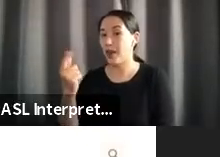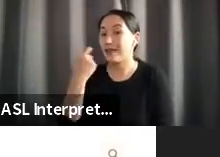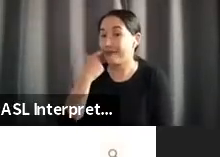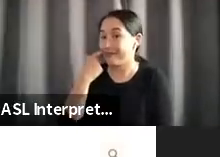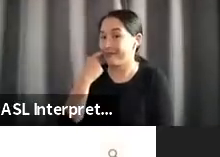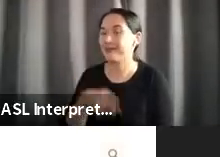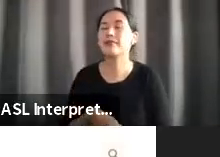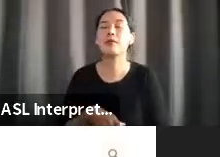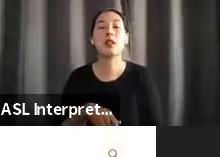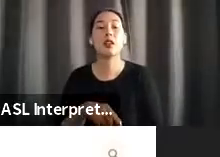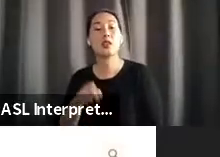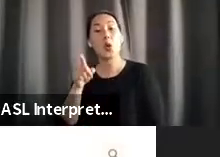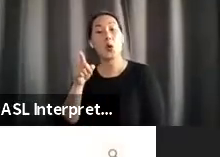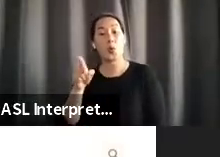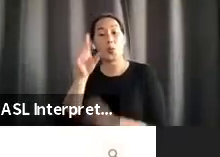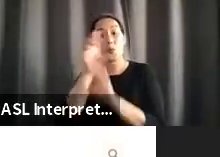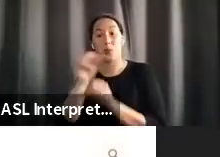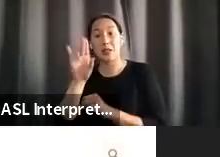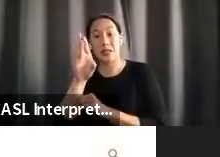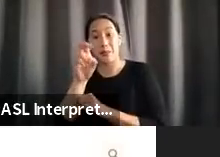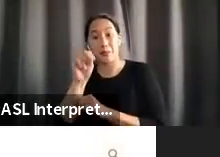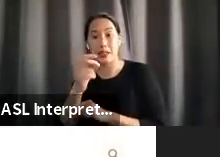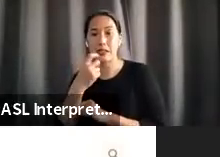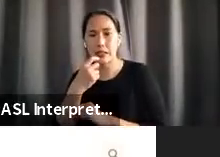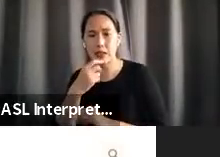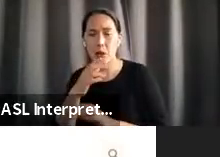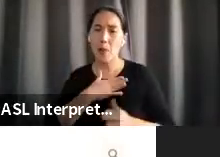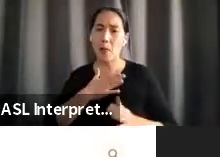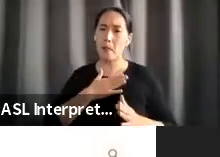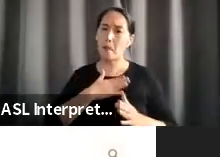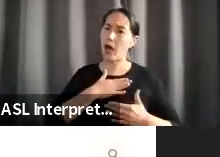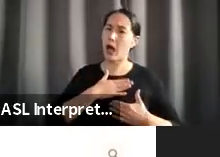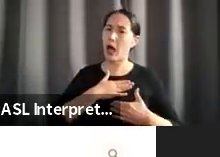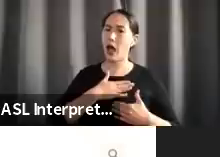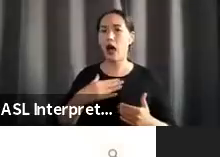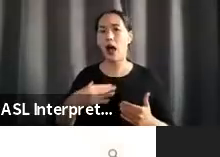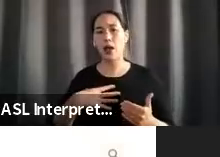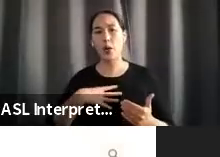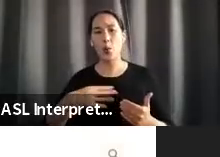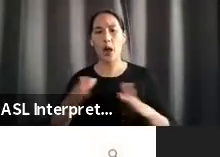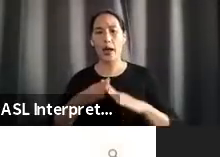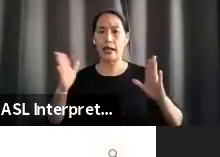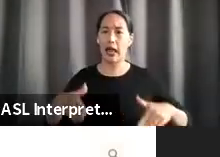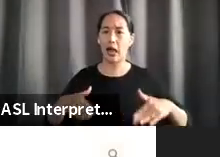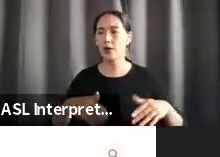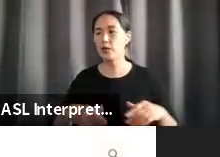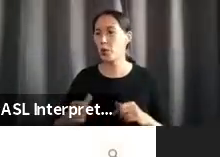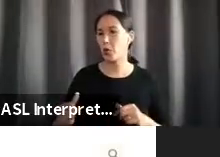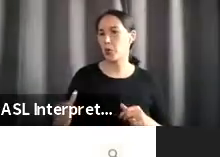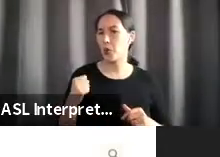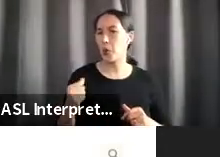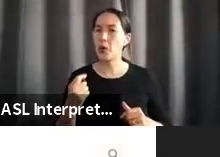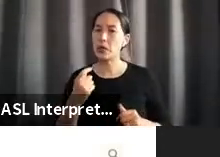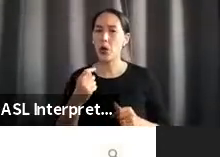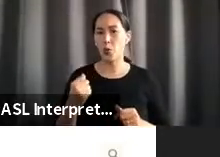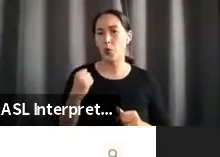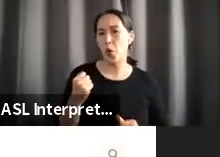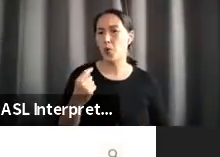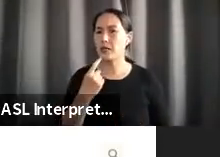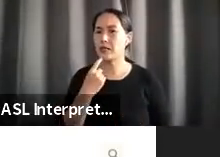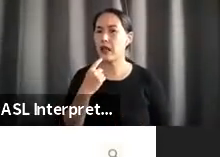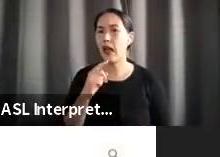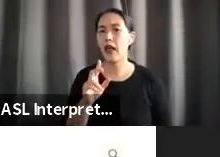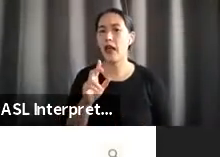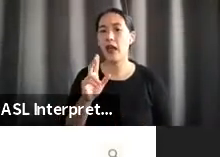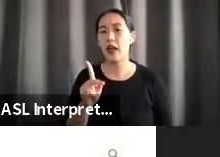kind of made a point of is saying that, you know, my White House, right, will not, you know, say things like Kung Flu and so forth, right? I